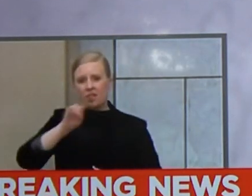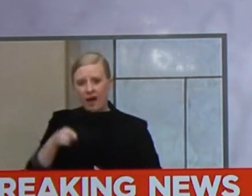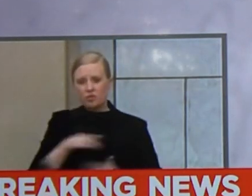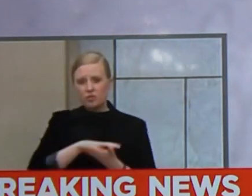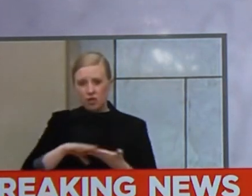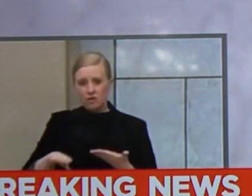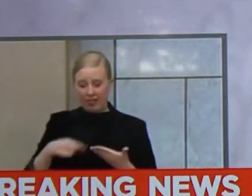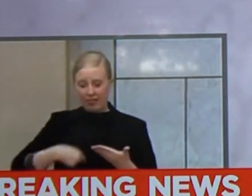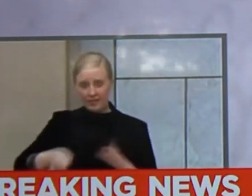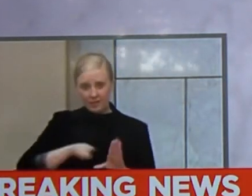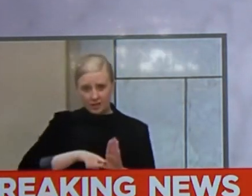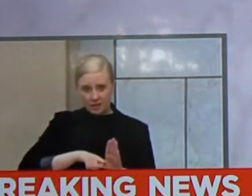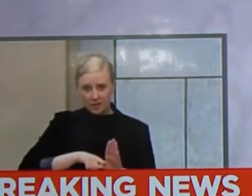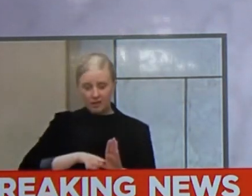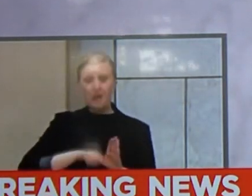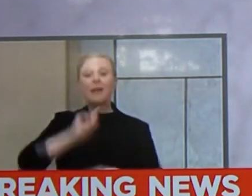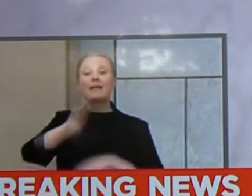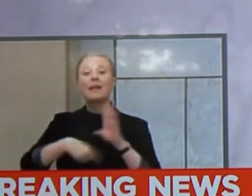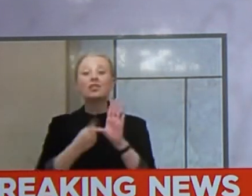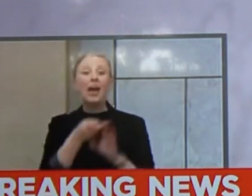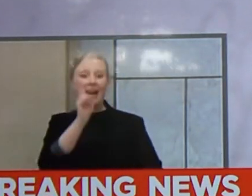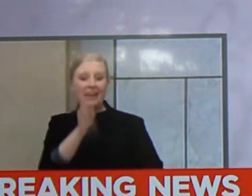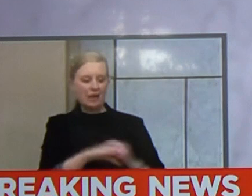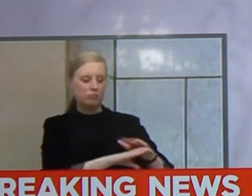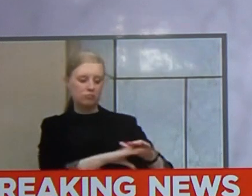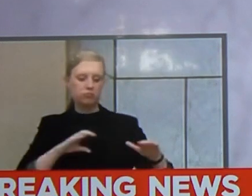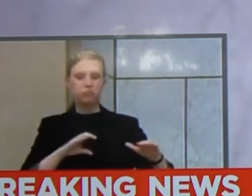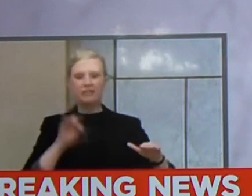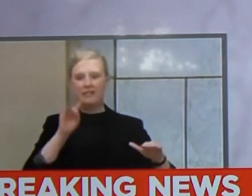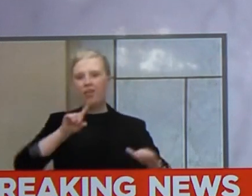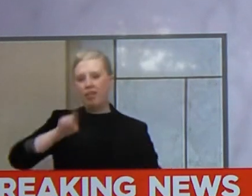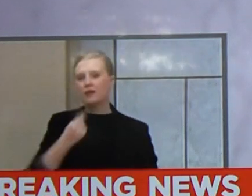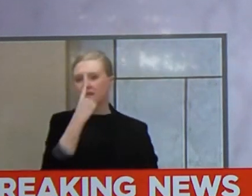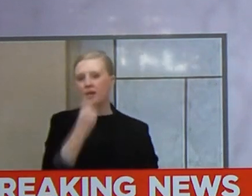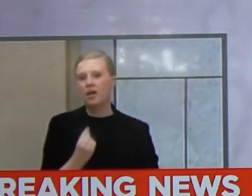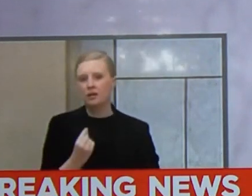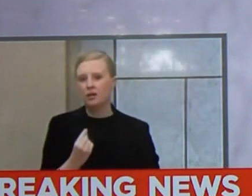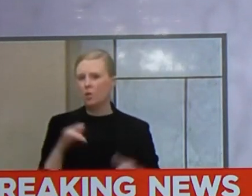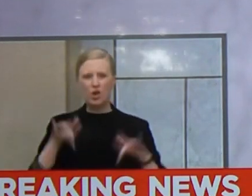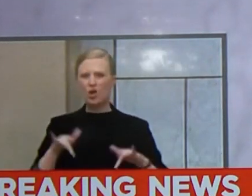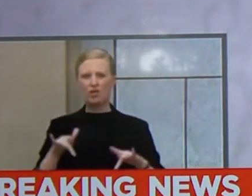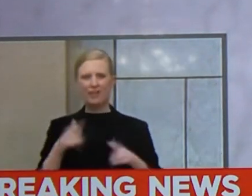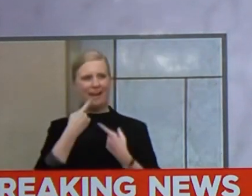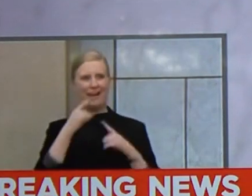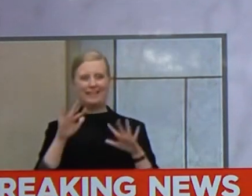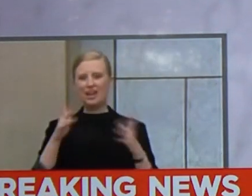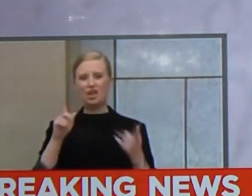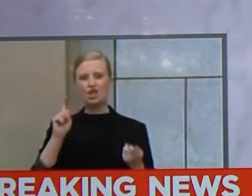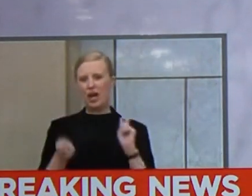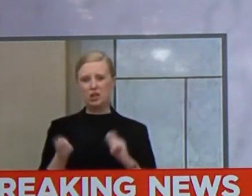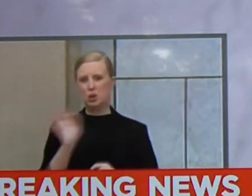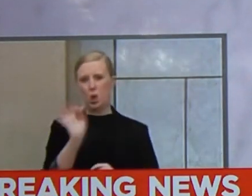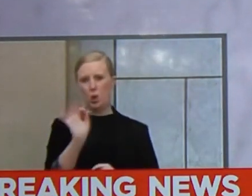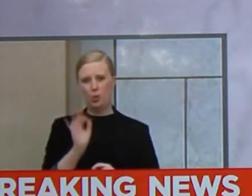year. We haven't made any additional announcements on those issues, and so obviously someone who is on Job Seeker, they